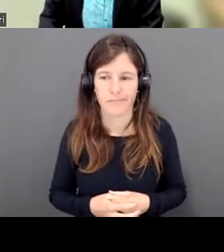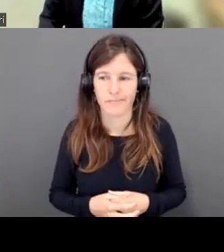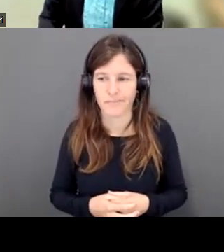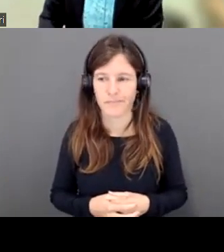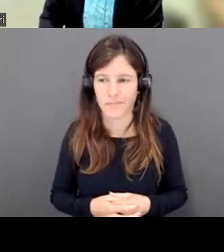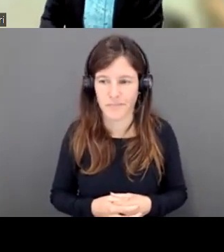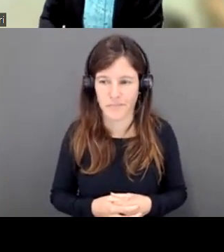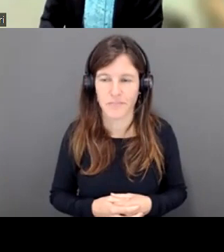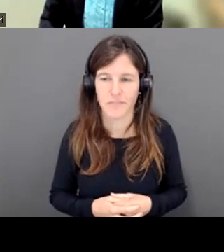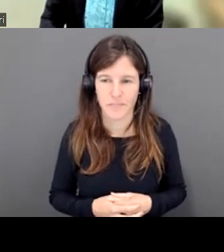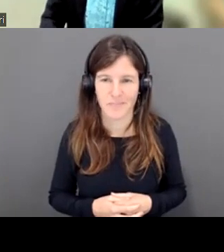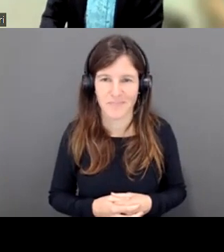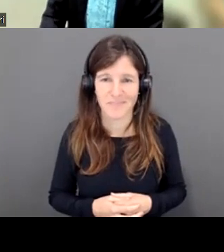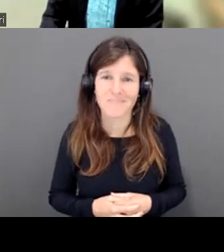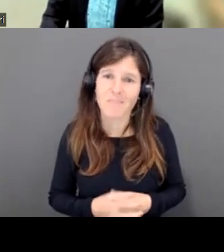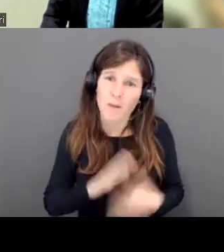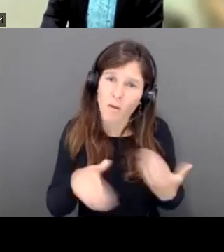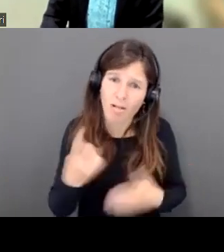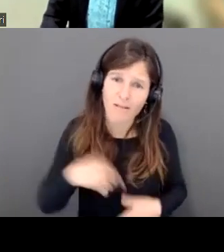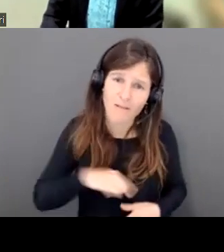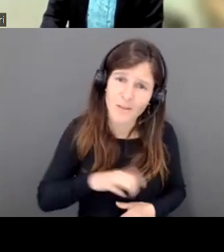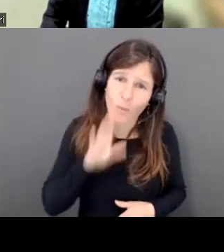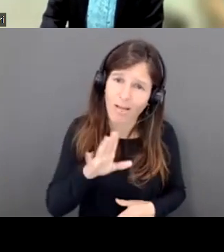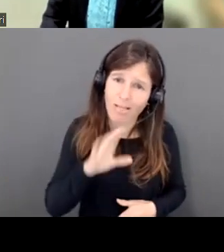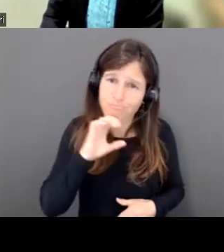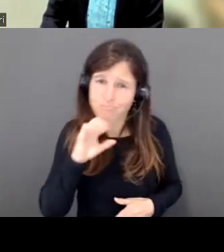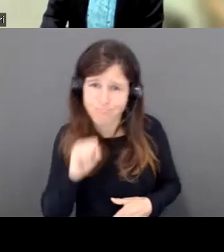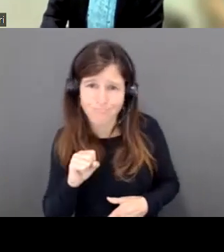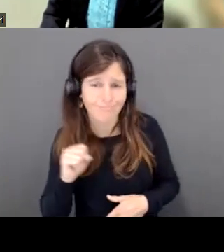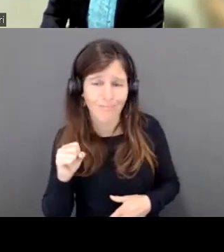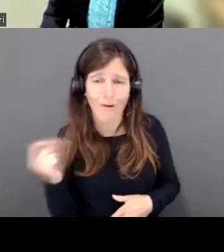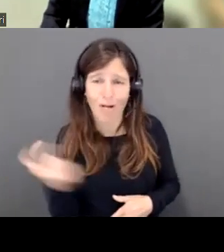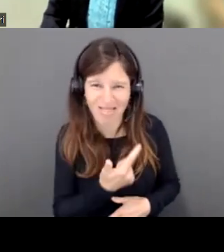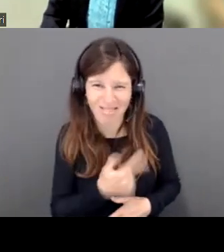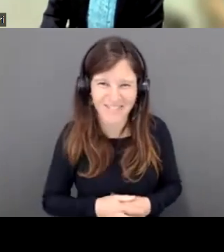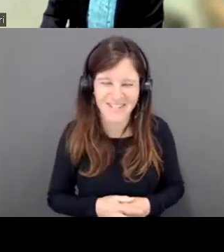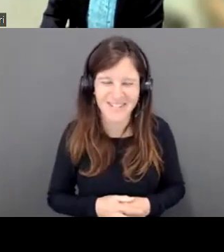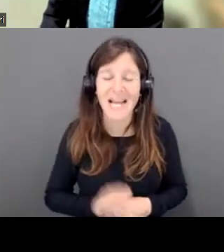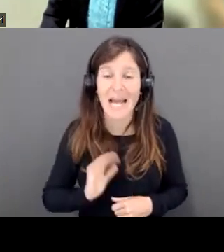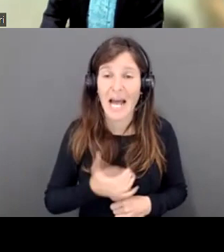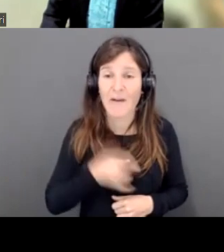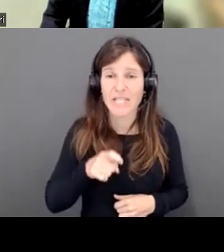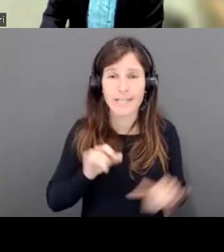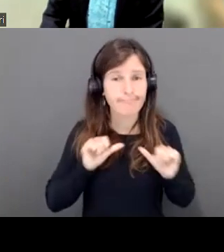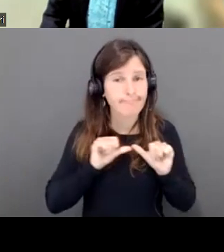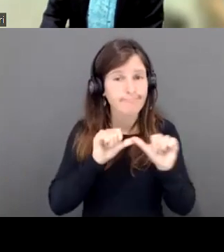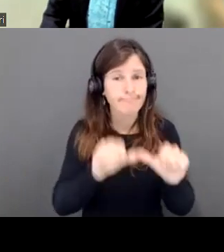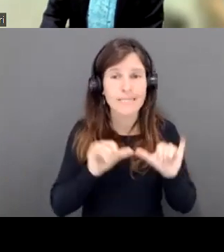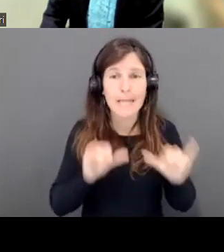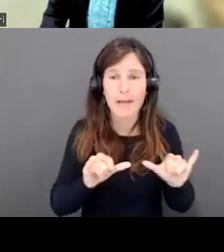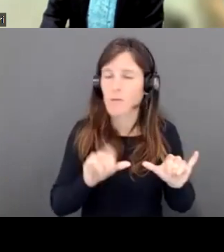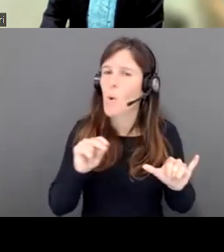this happens to all of us over a lifetime, our needs change, and this can lead to instances